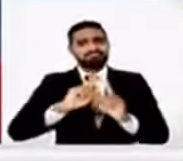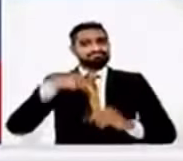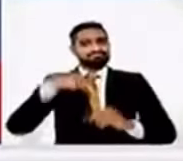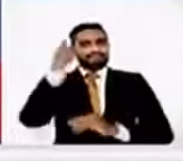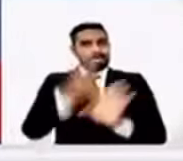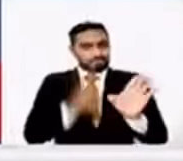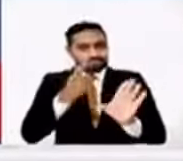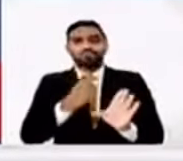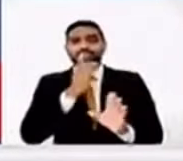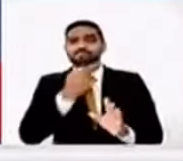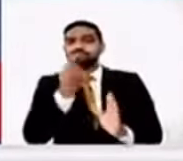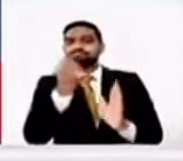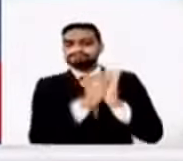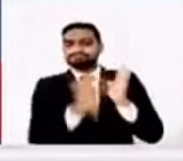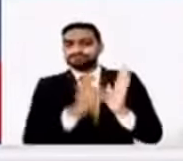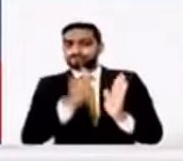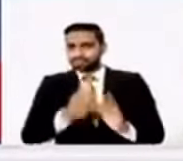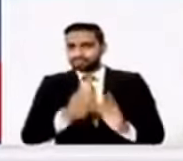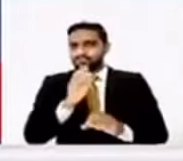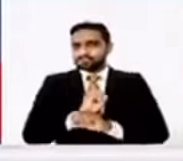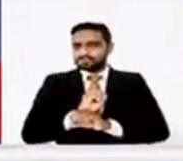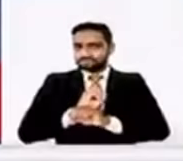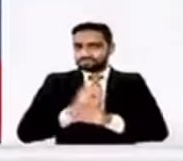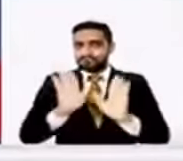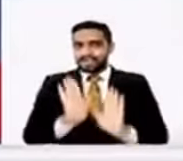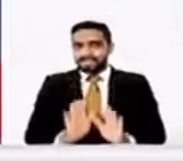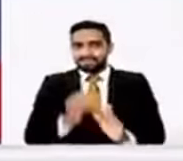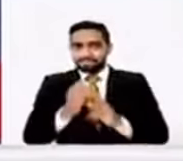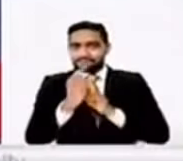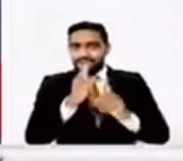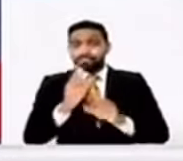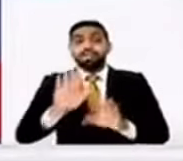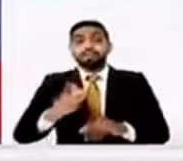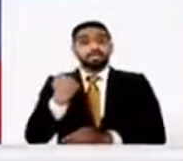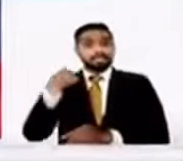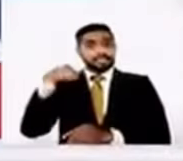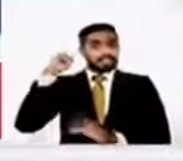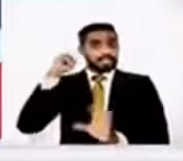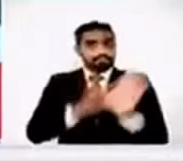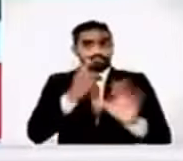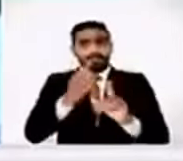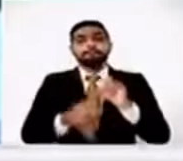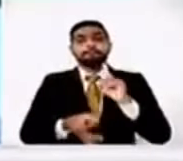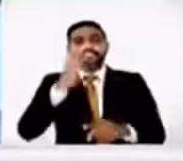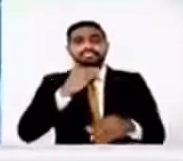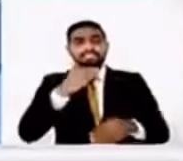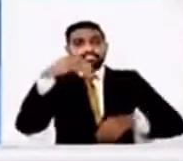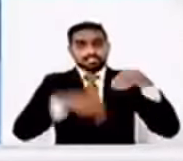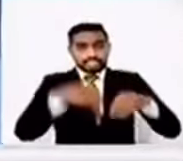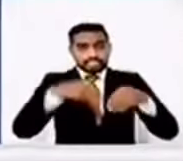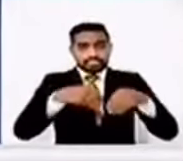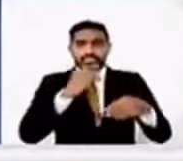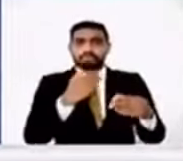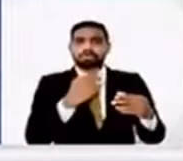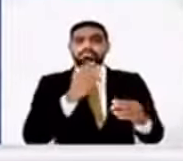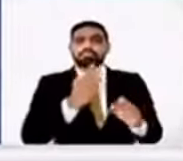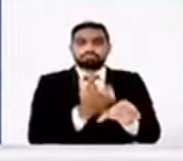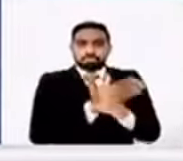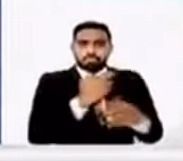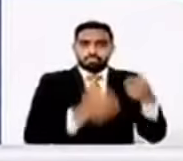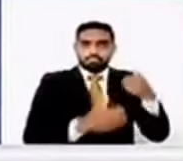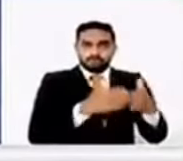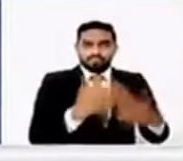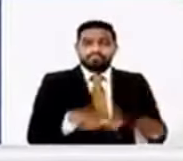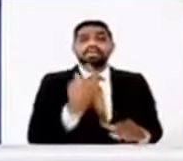In last year, the presidential election was on the cards, so a budget was not presented by